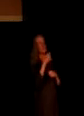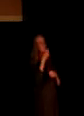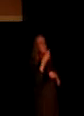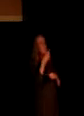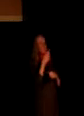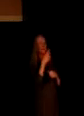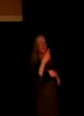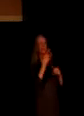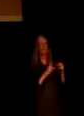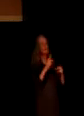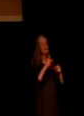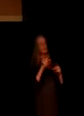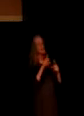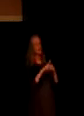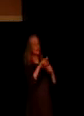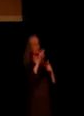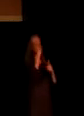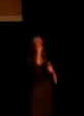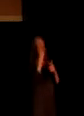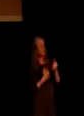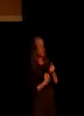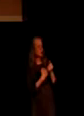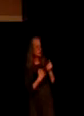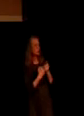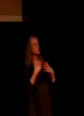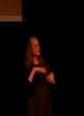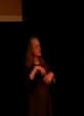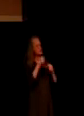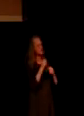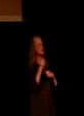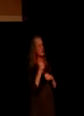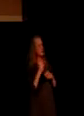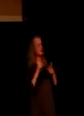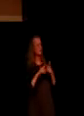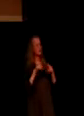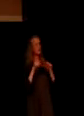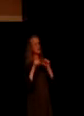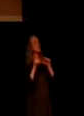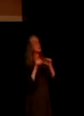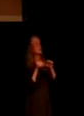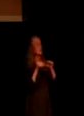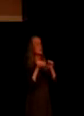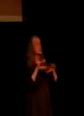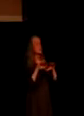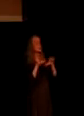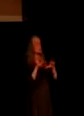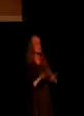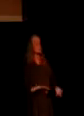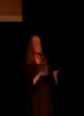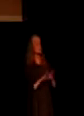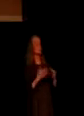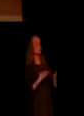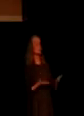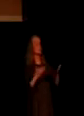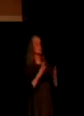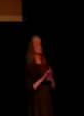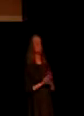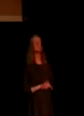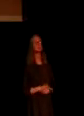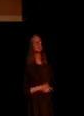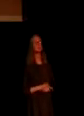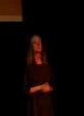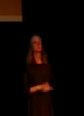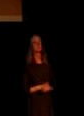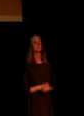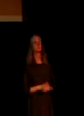the political support, and continue to do big things. And there